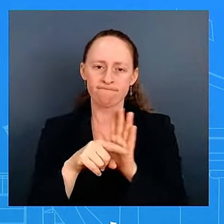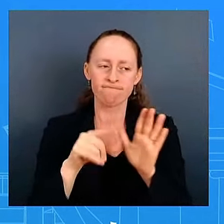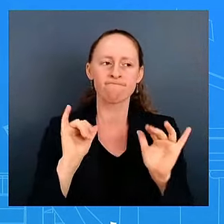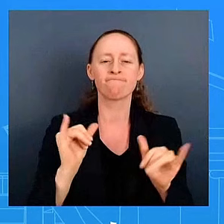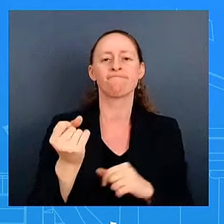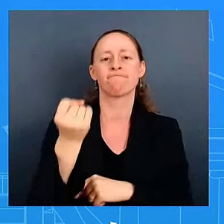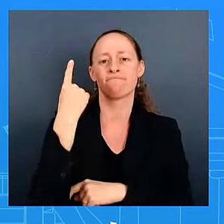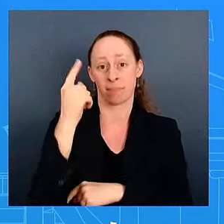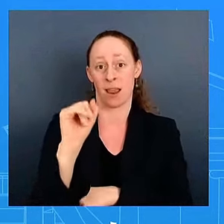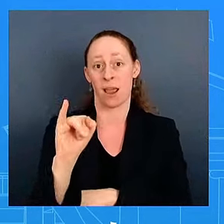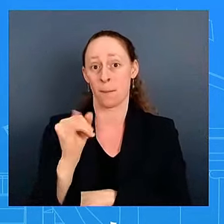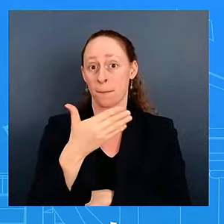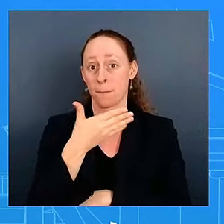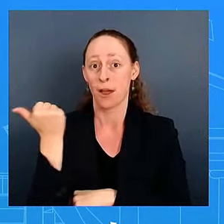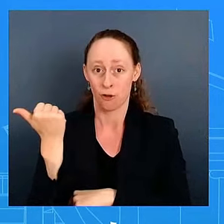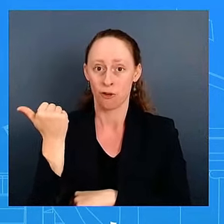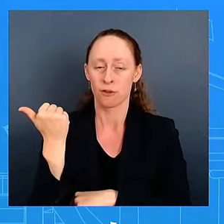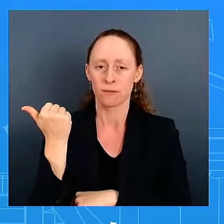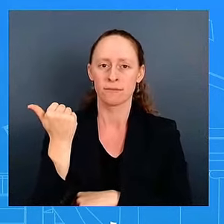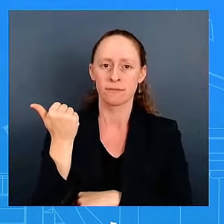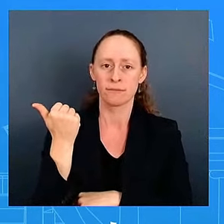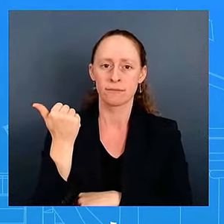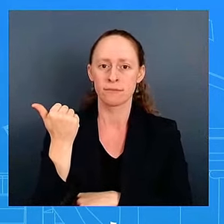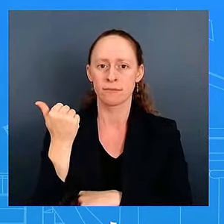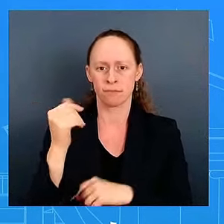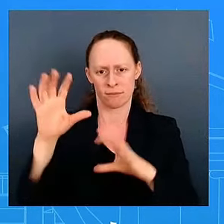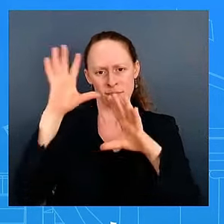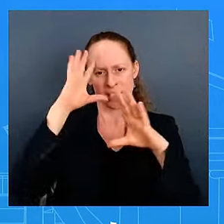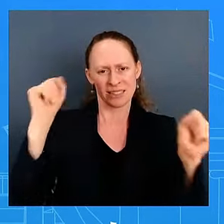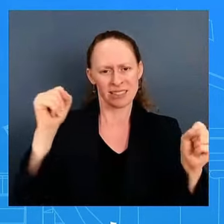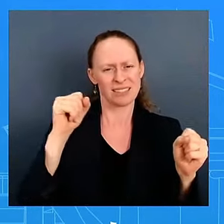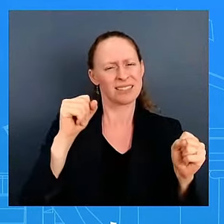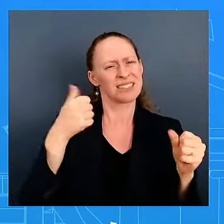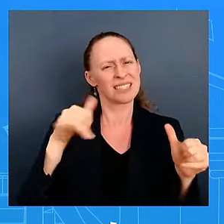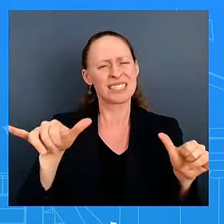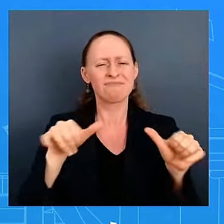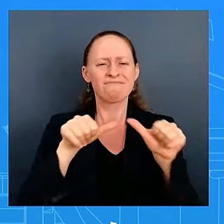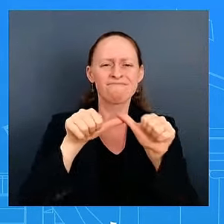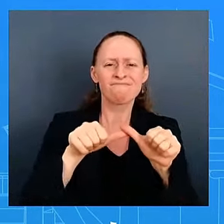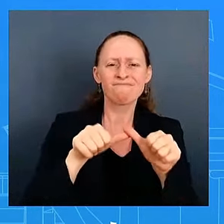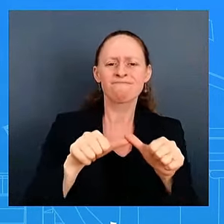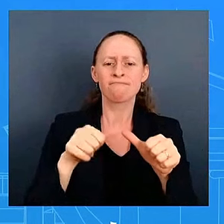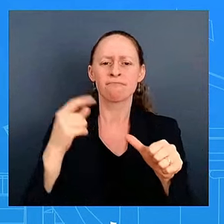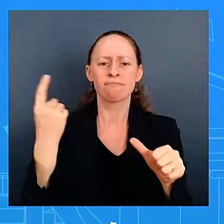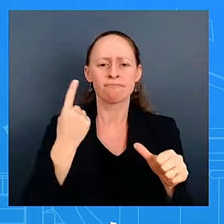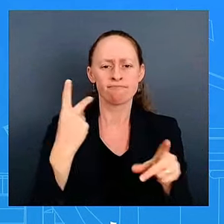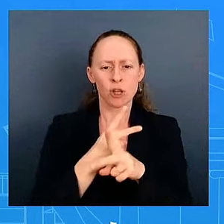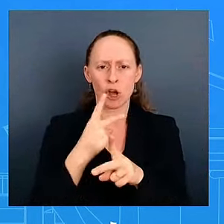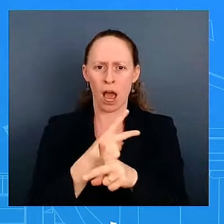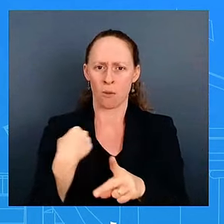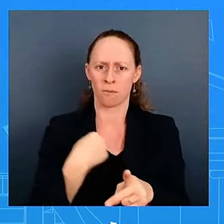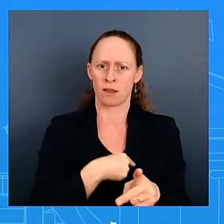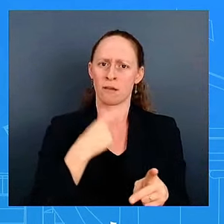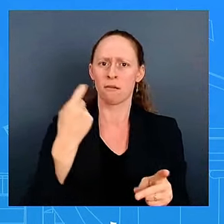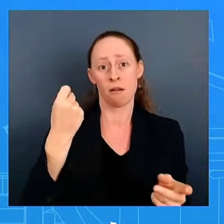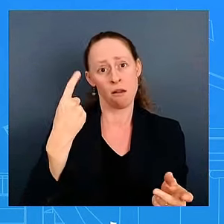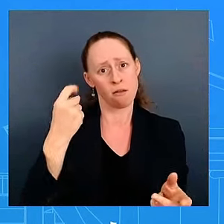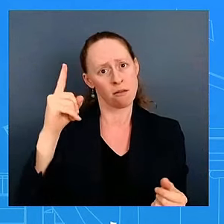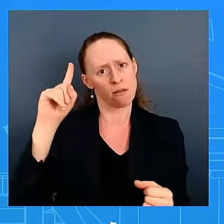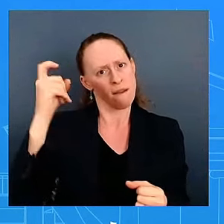is looking to make sure that we deal with this in a full whole of government way. On those particular questions, I would have to check in